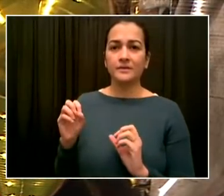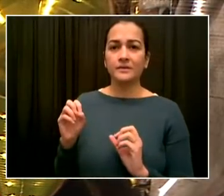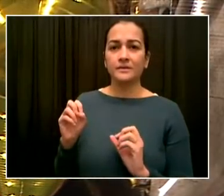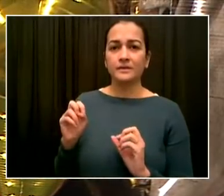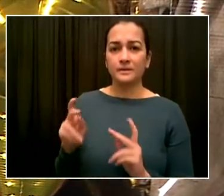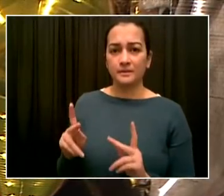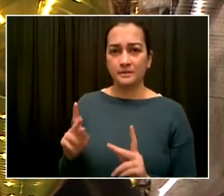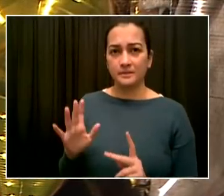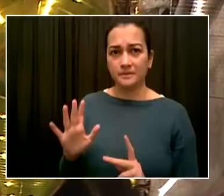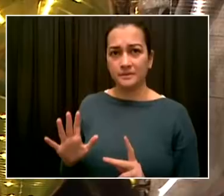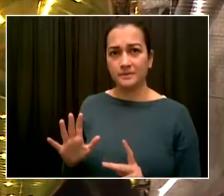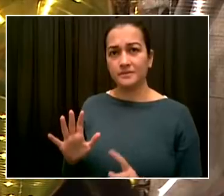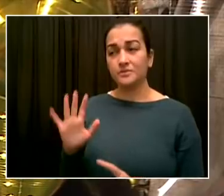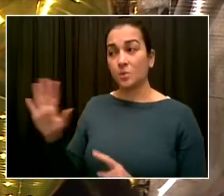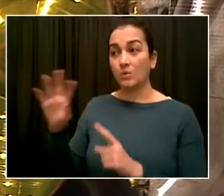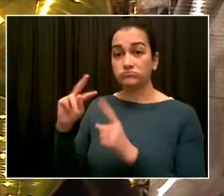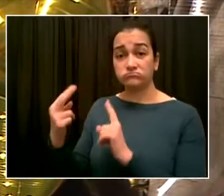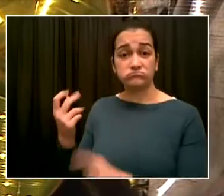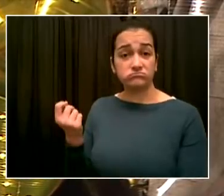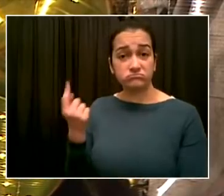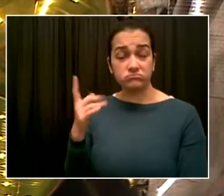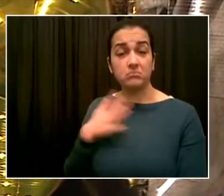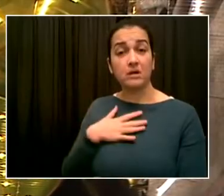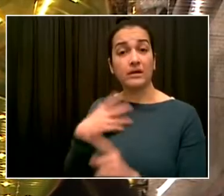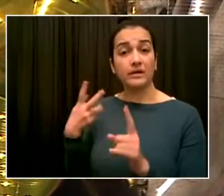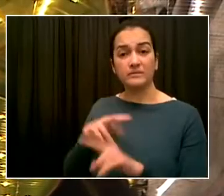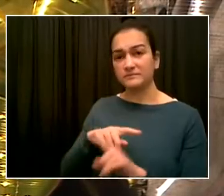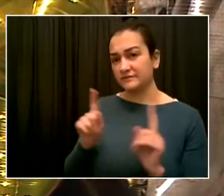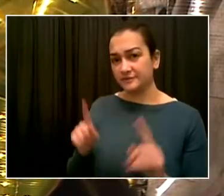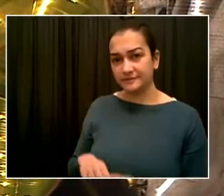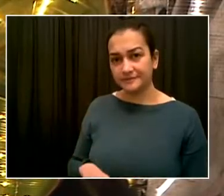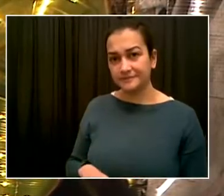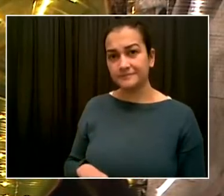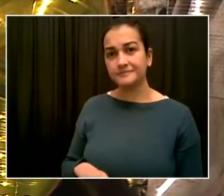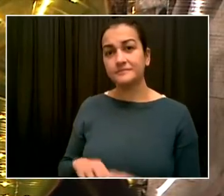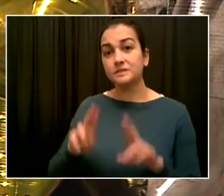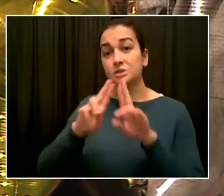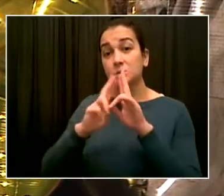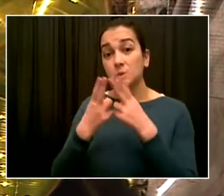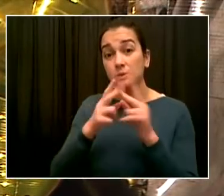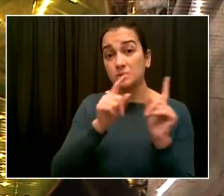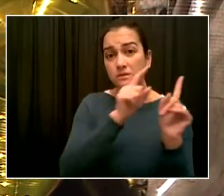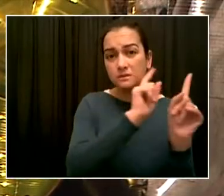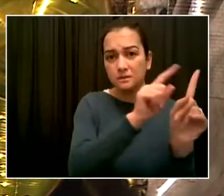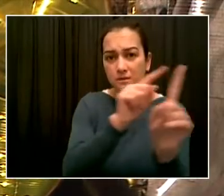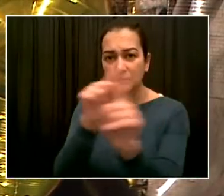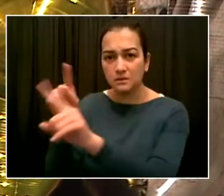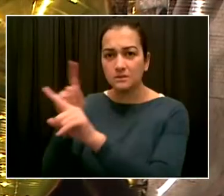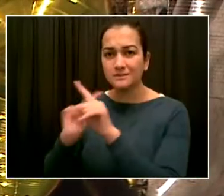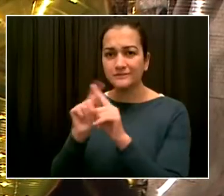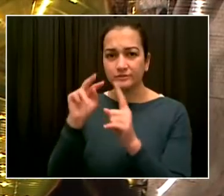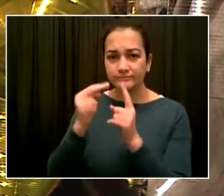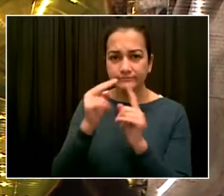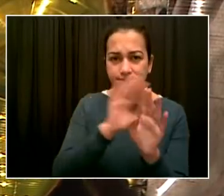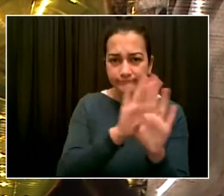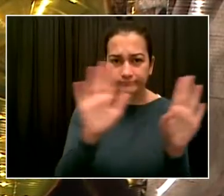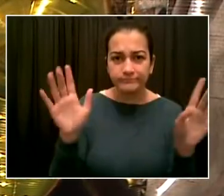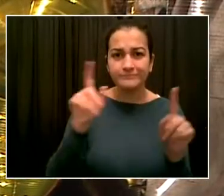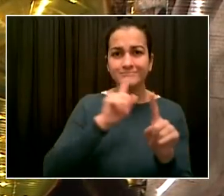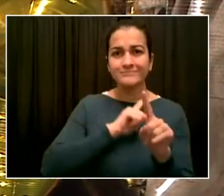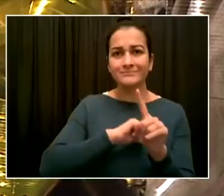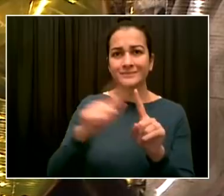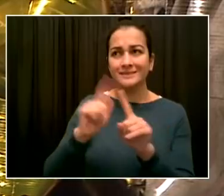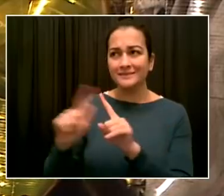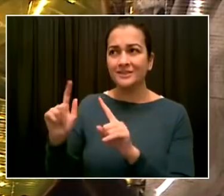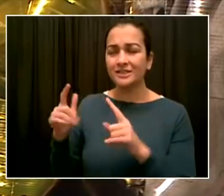conversations with labor leaders. I had a lot of them myself. Our team had a lot of them. It was quite clear they felt